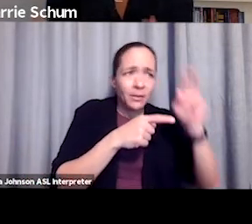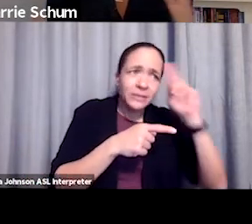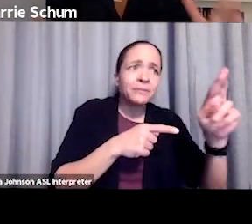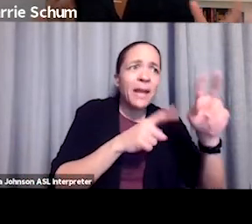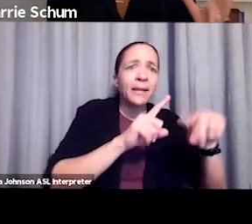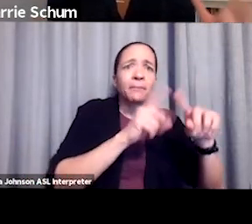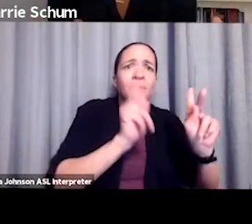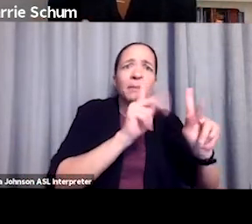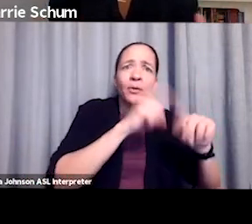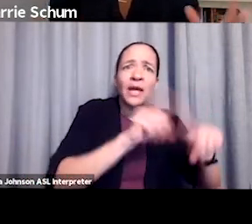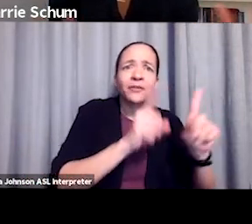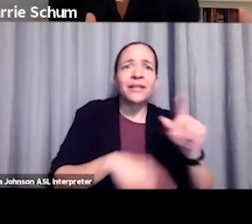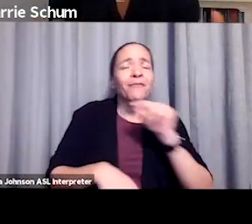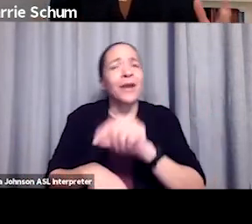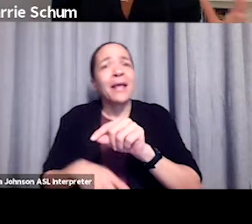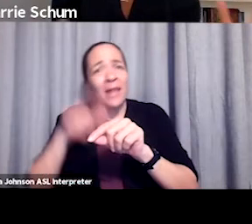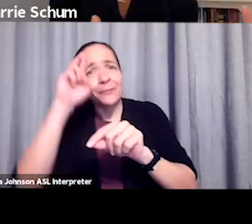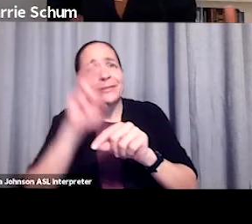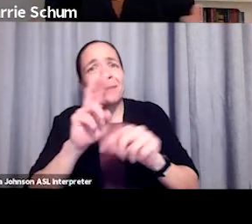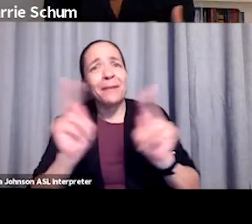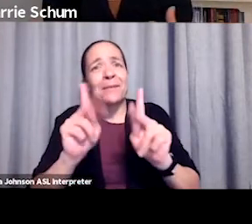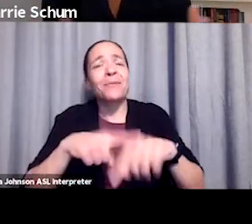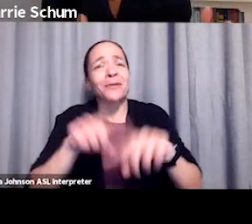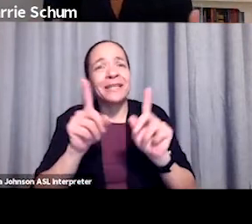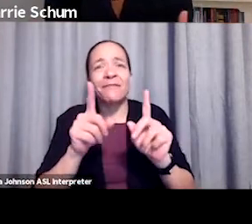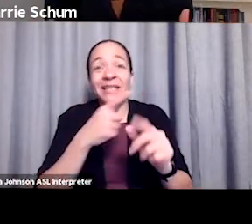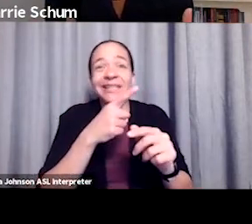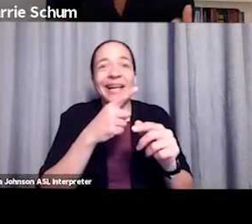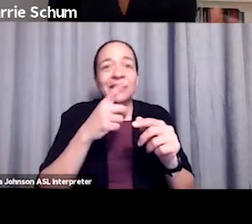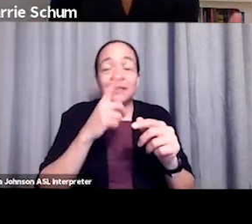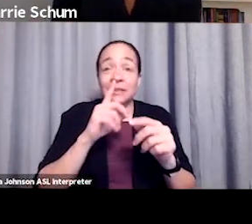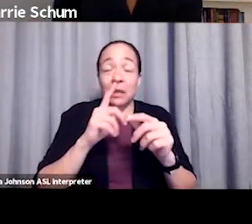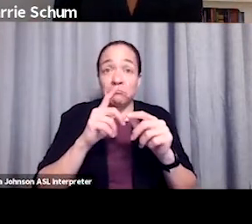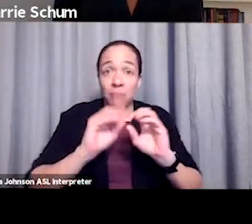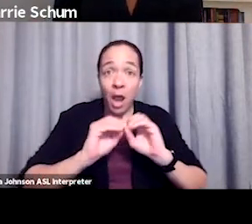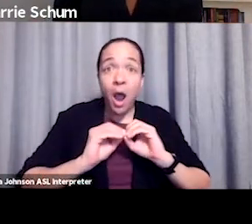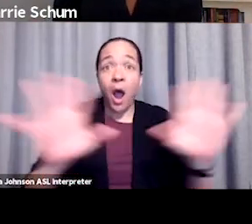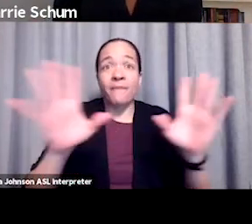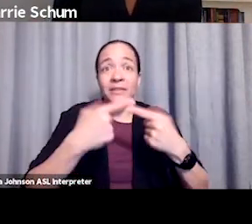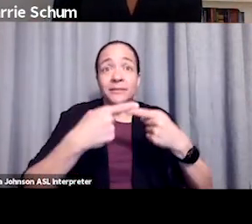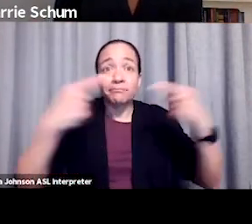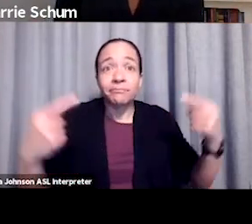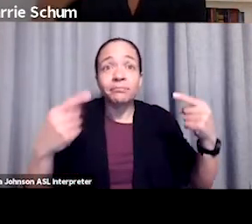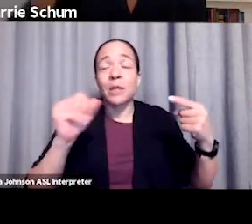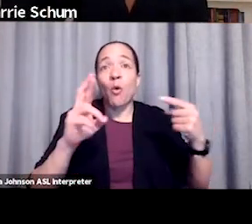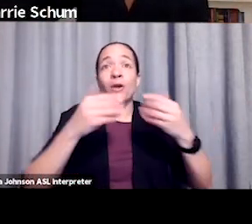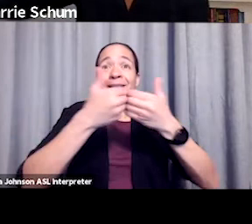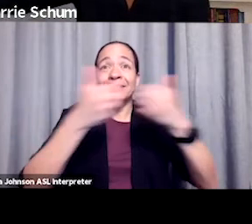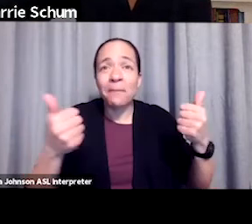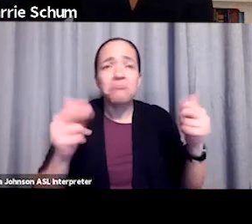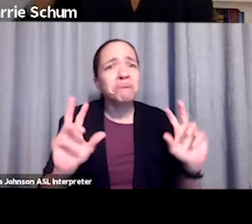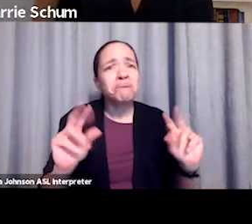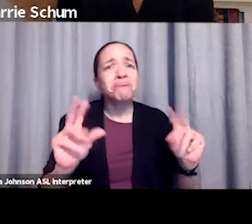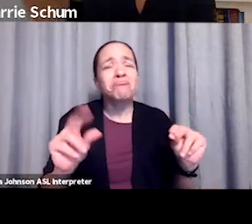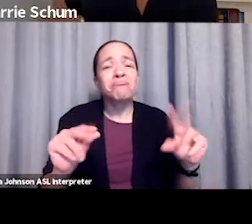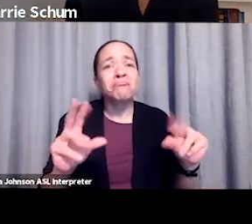So these are not black and white, right? You can already see that there's some places where we can reach both of these segments, but the